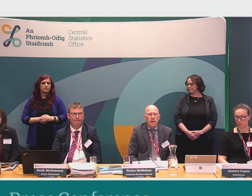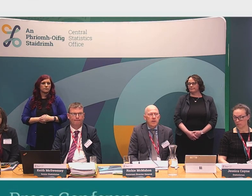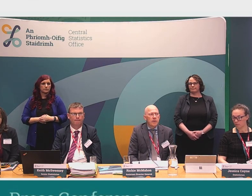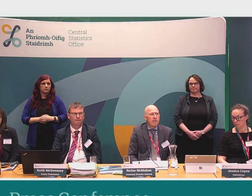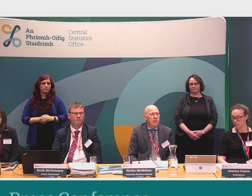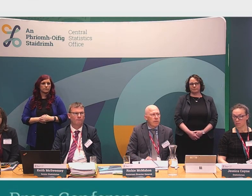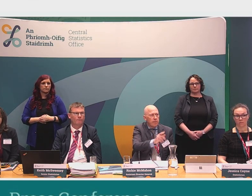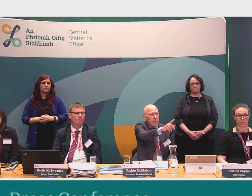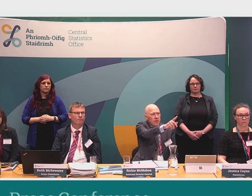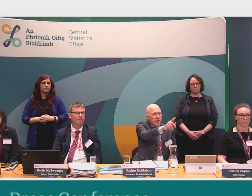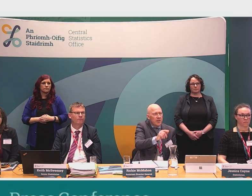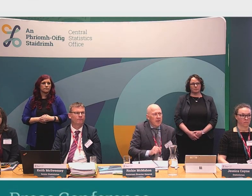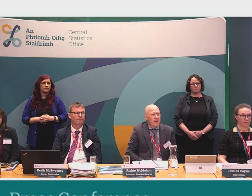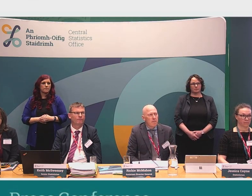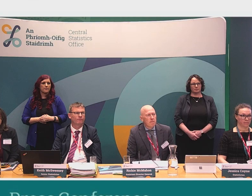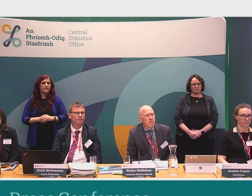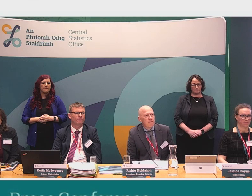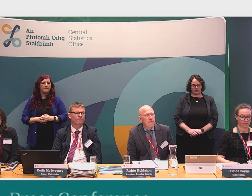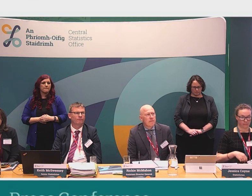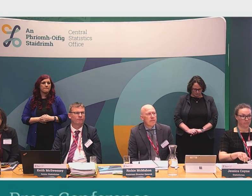Okay, do we have we've another question here?